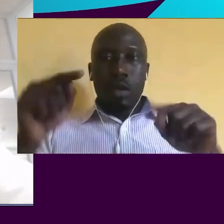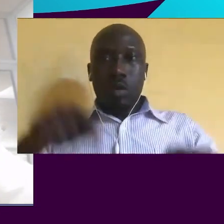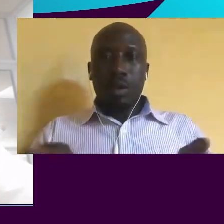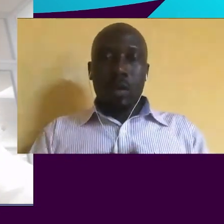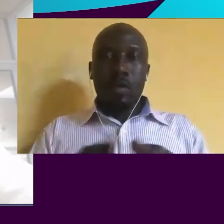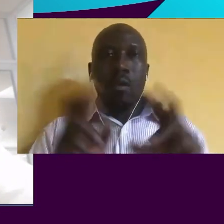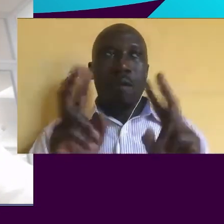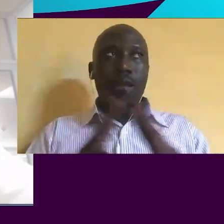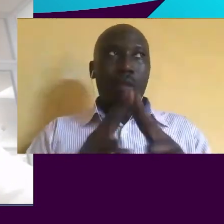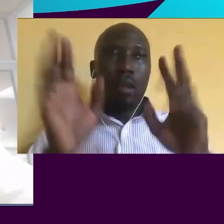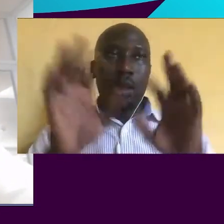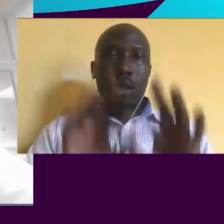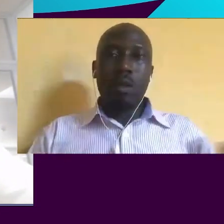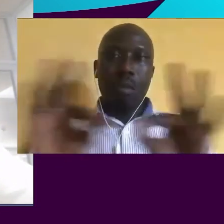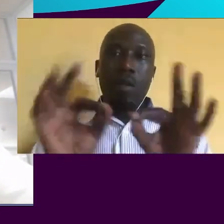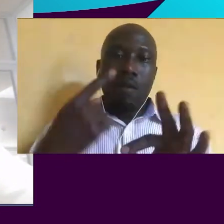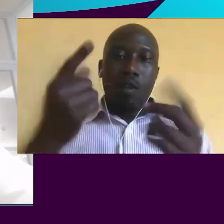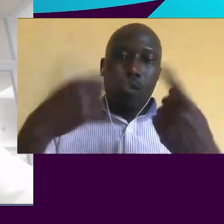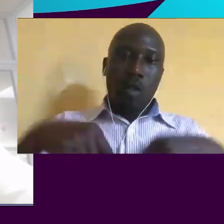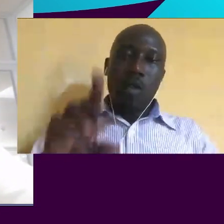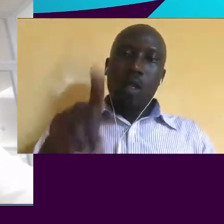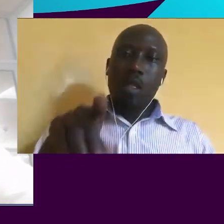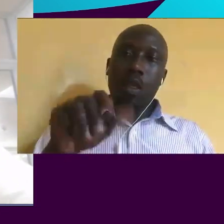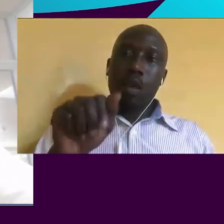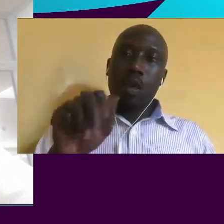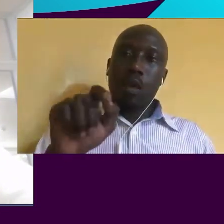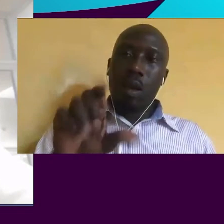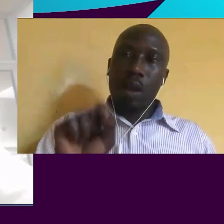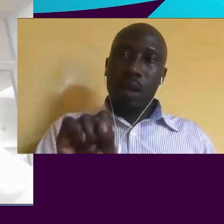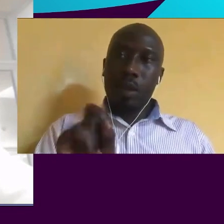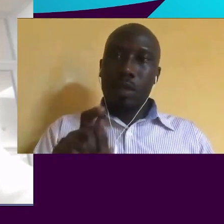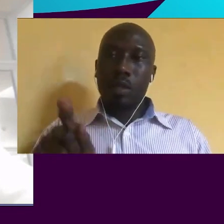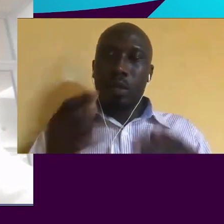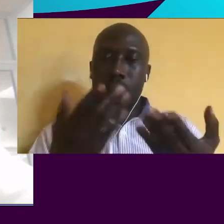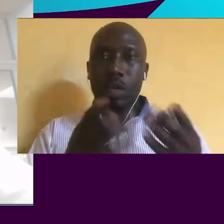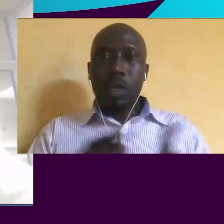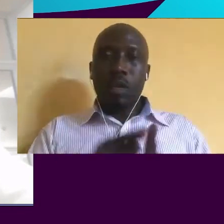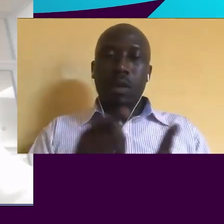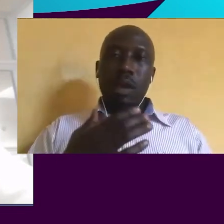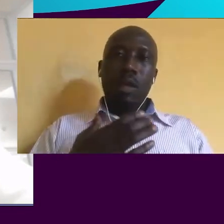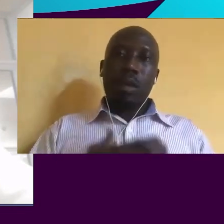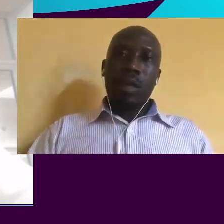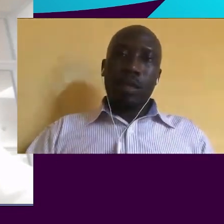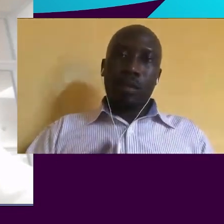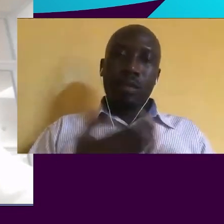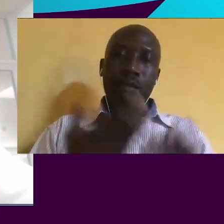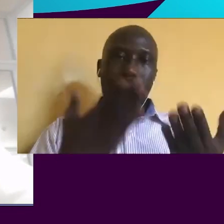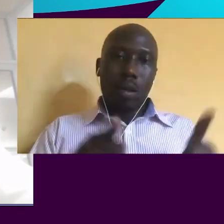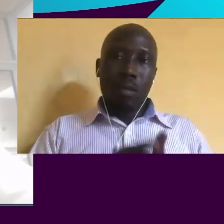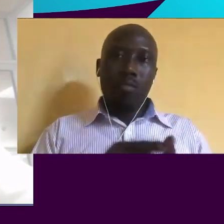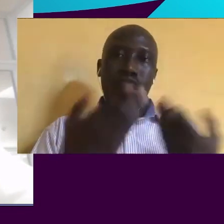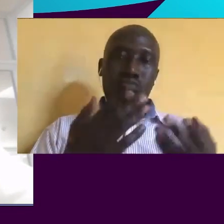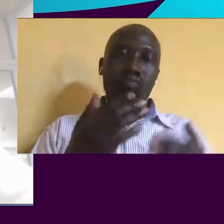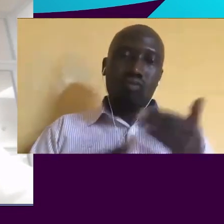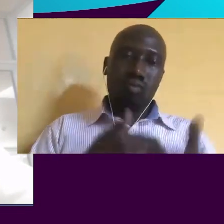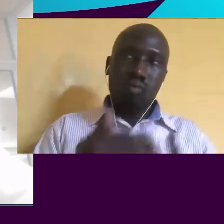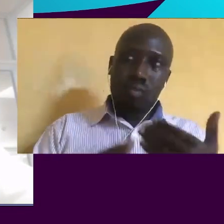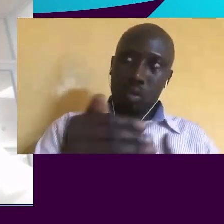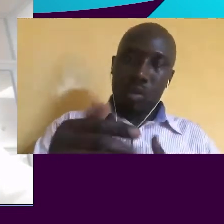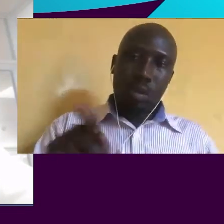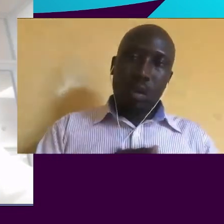important for all the panelists in here and the guests we've had to be able to carry forward what they've